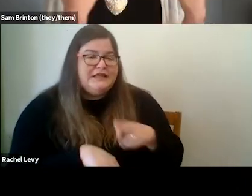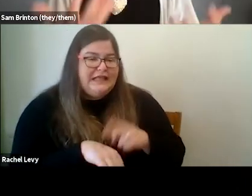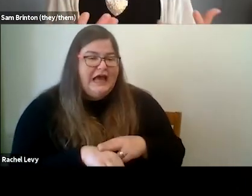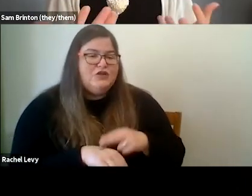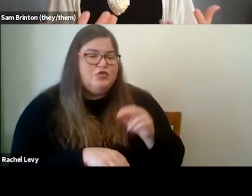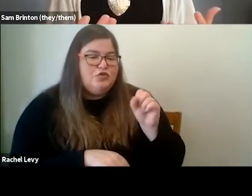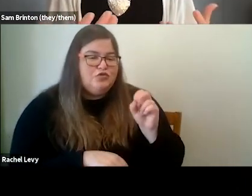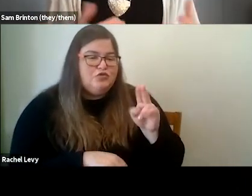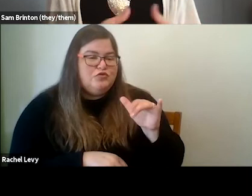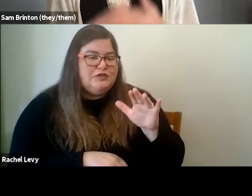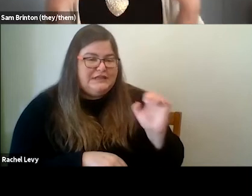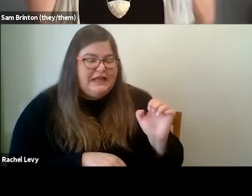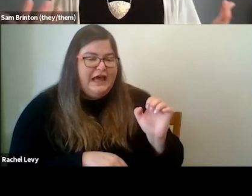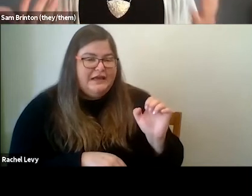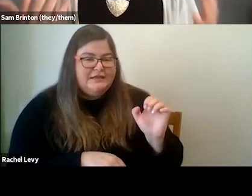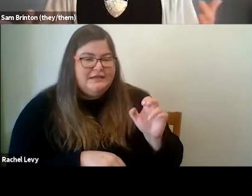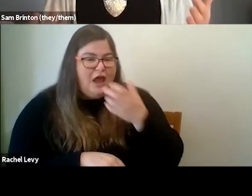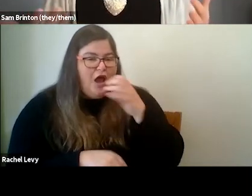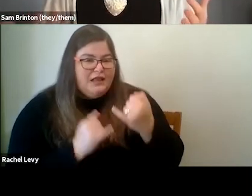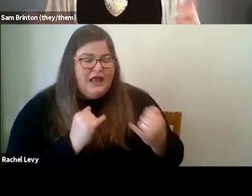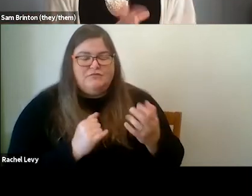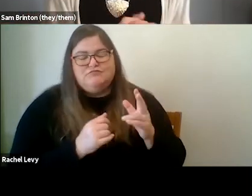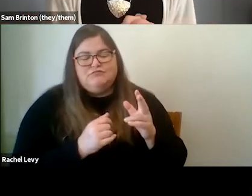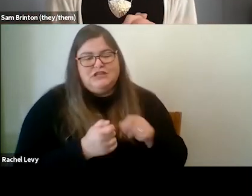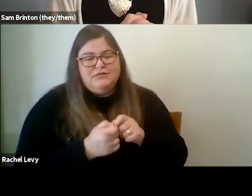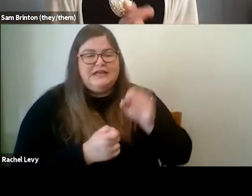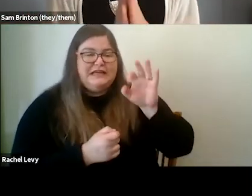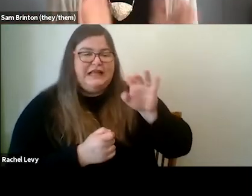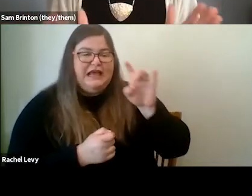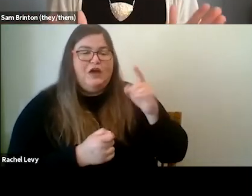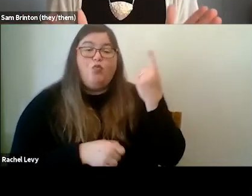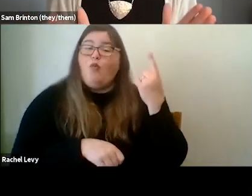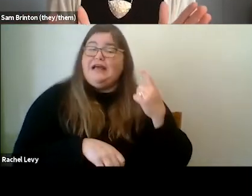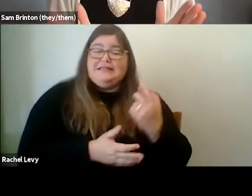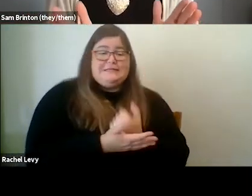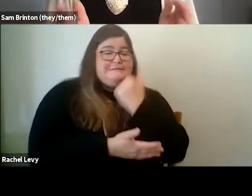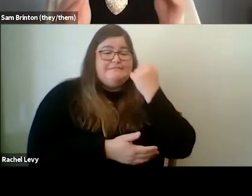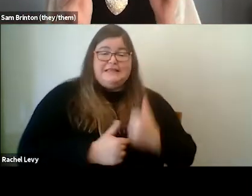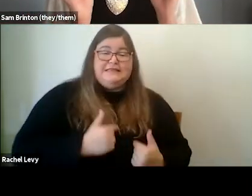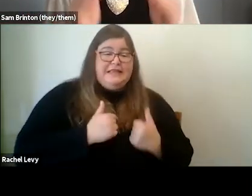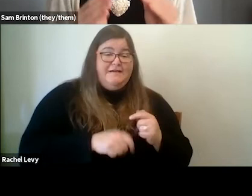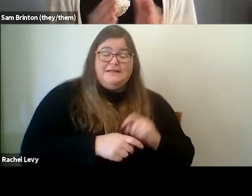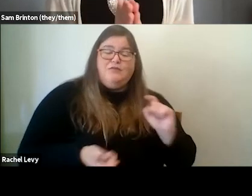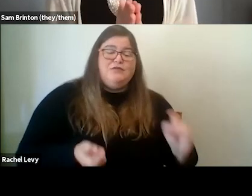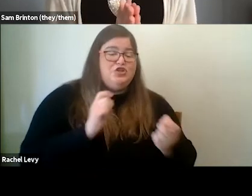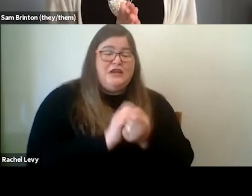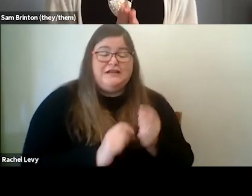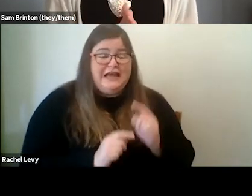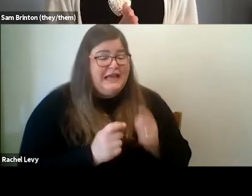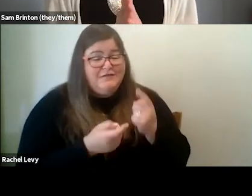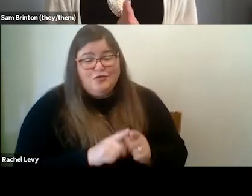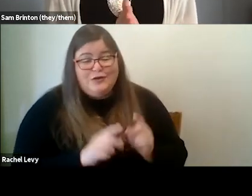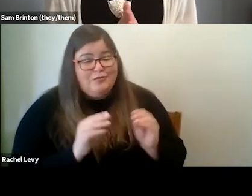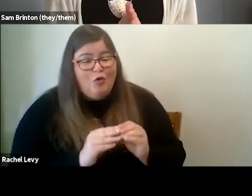specifically the transition to 988, is a once-in-a-lifetime change. I cannot agree more. I truly tell my friends